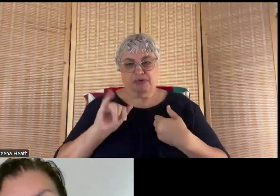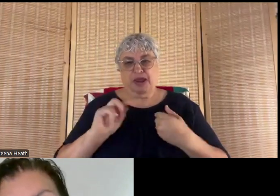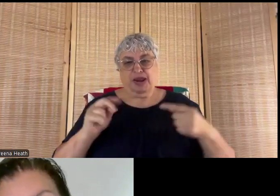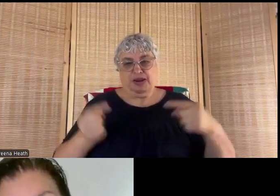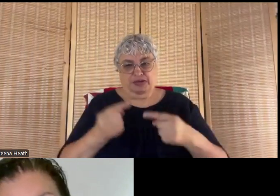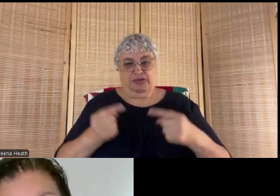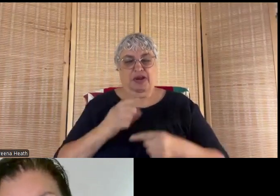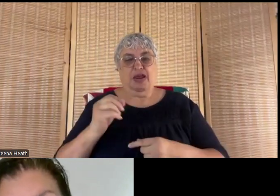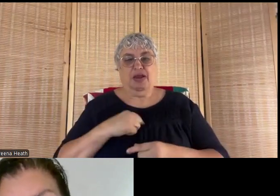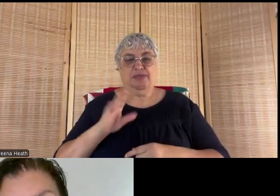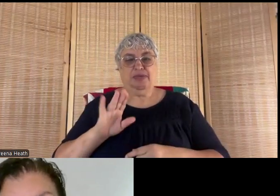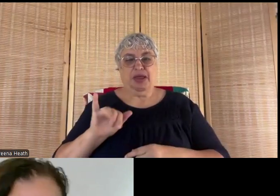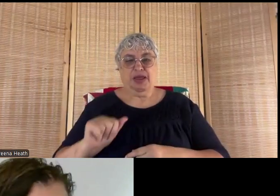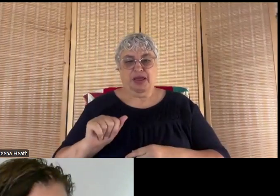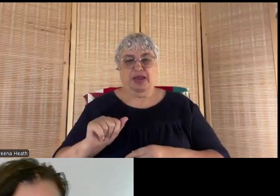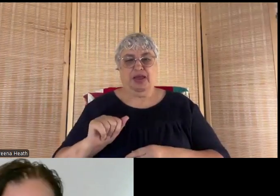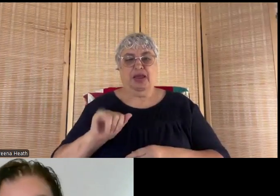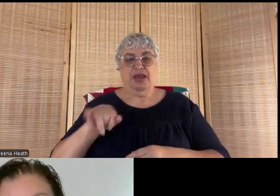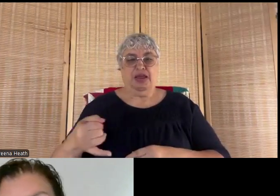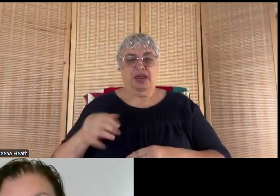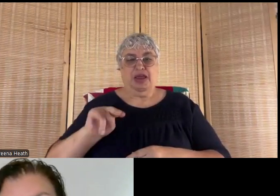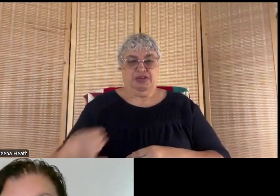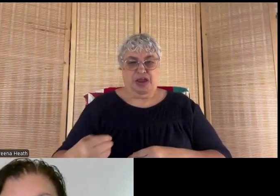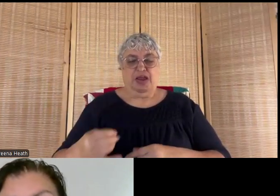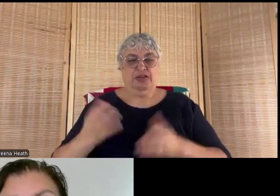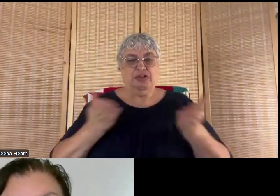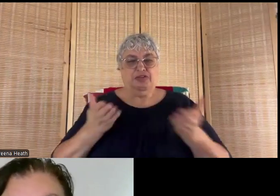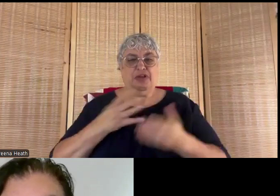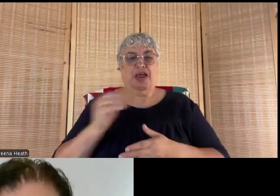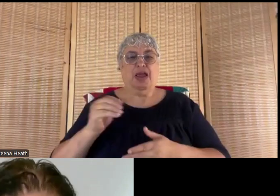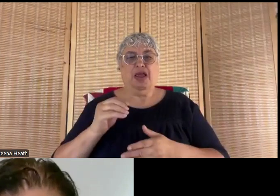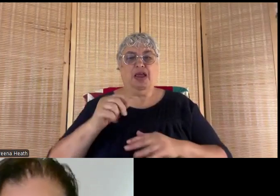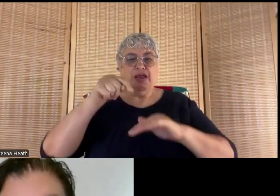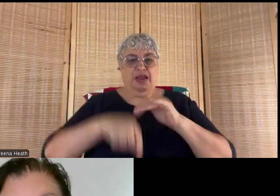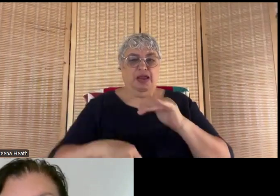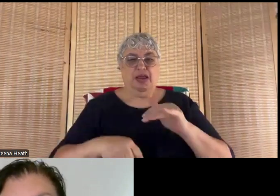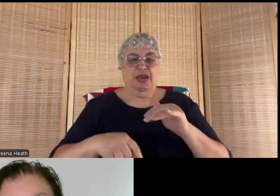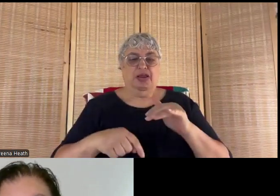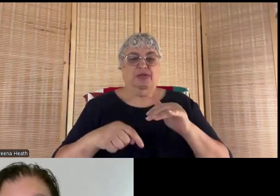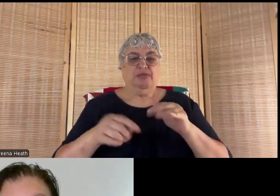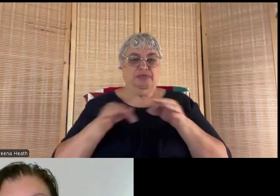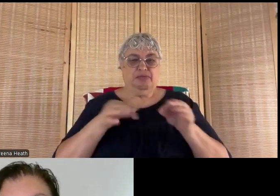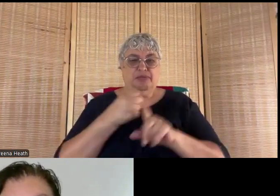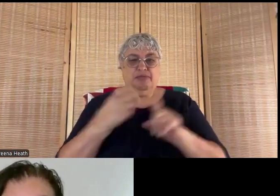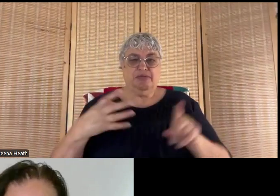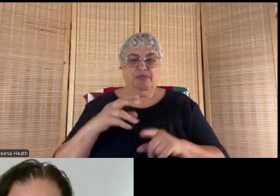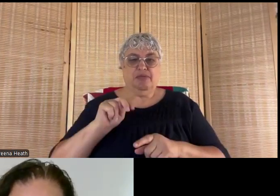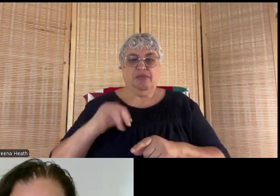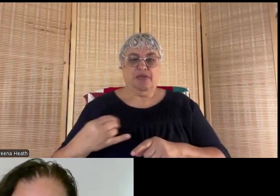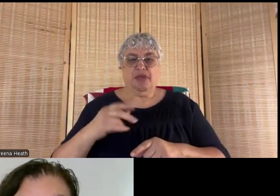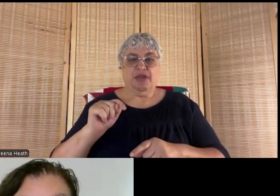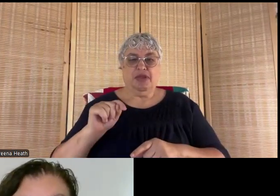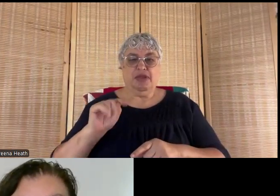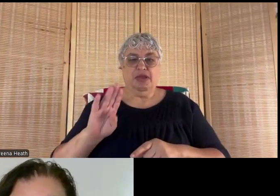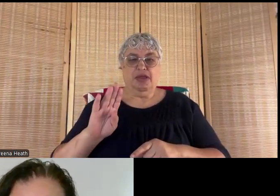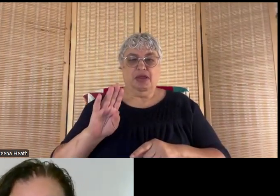reviewing BIANJ programs and services and a in-depth description of the New Jersey TBI fund and